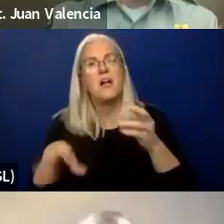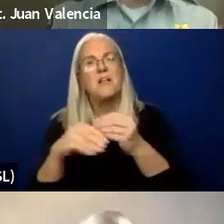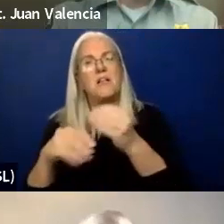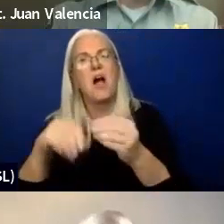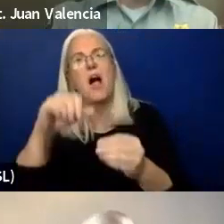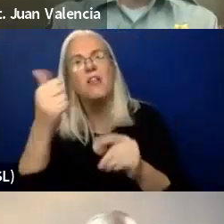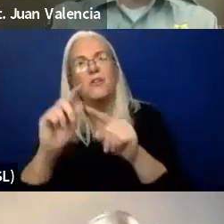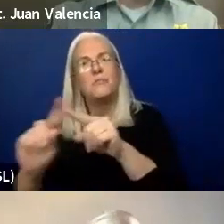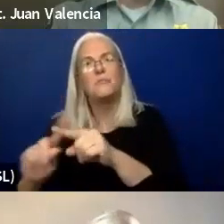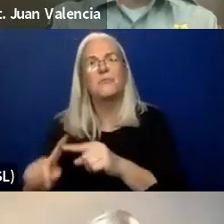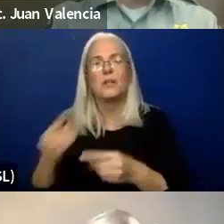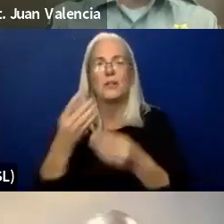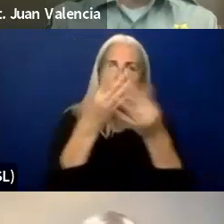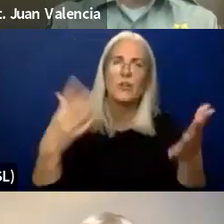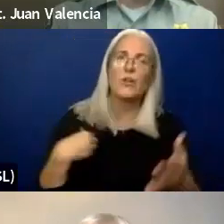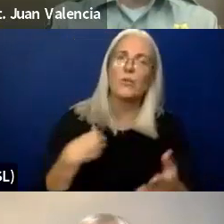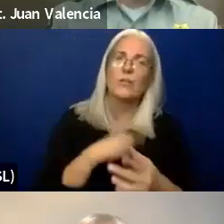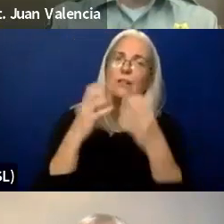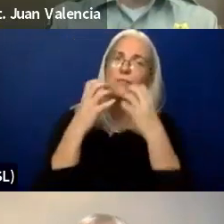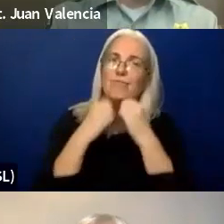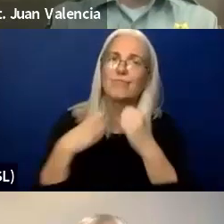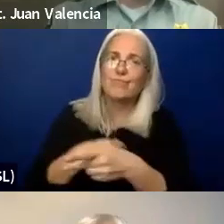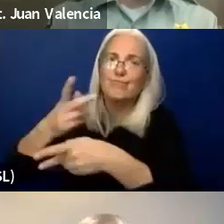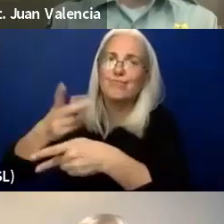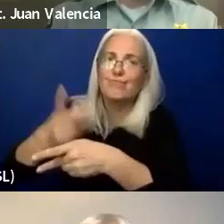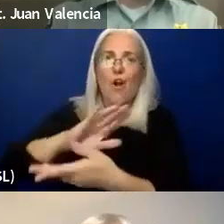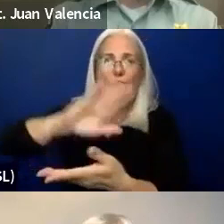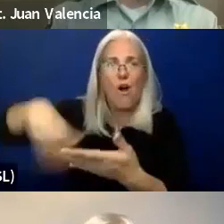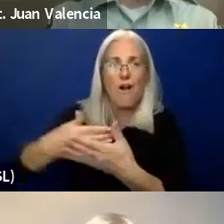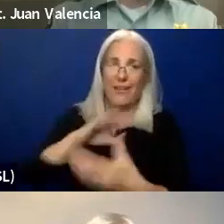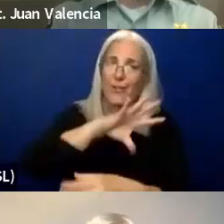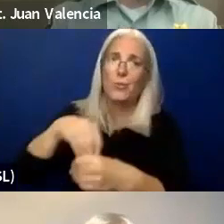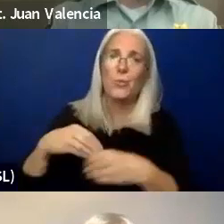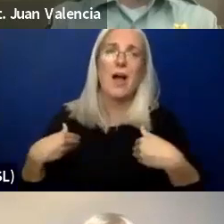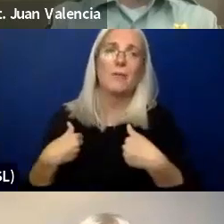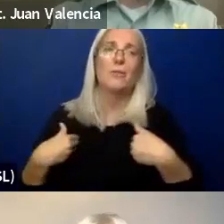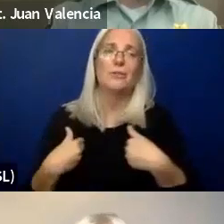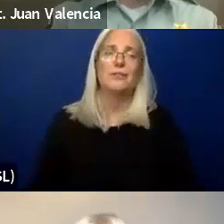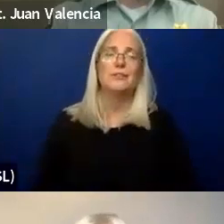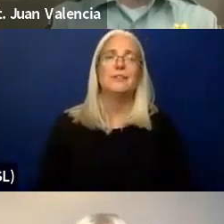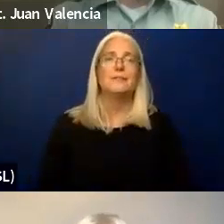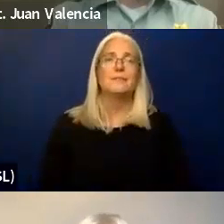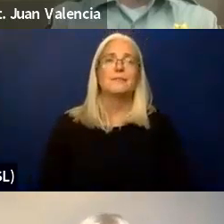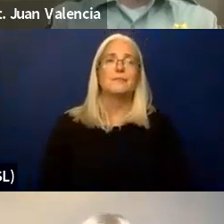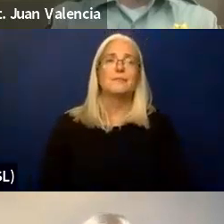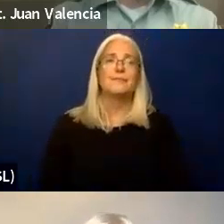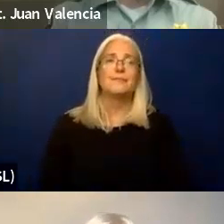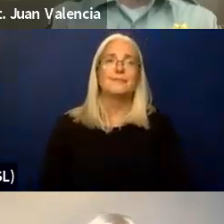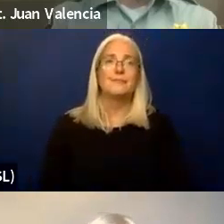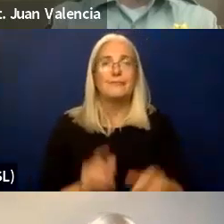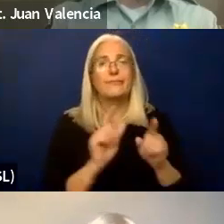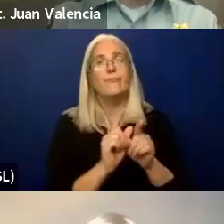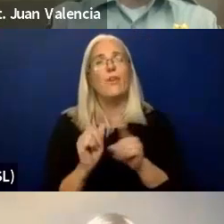precious pets that we have. And finally, I want to share that the Emergency Operations Center for Sonoma County has been